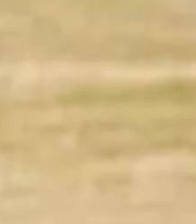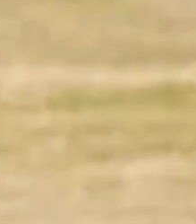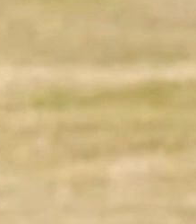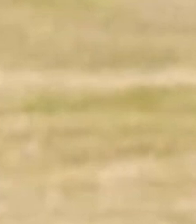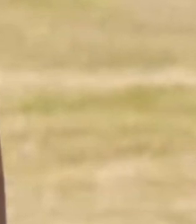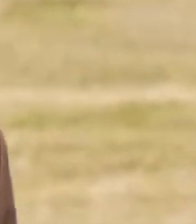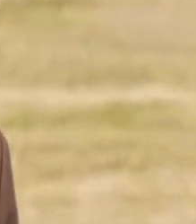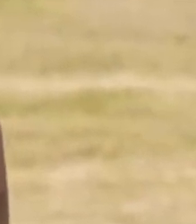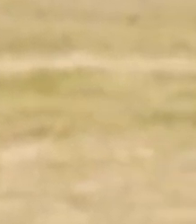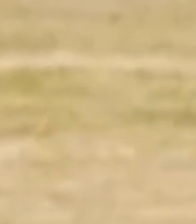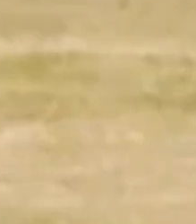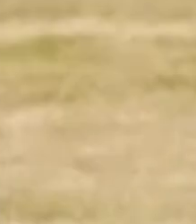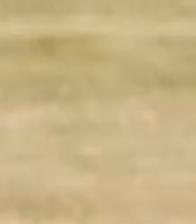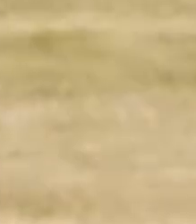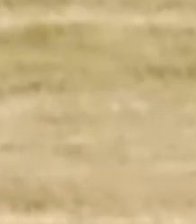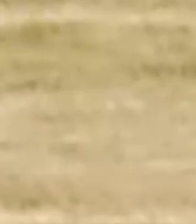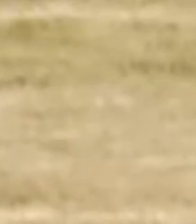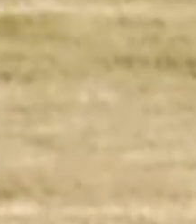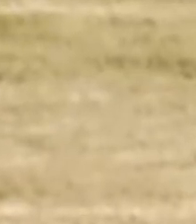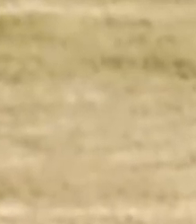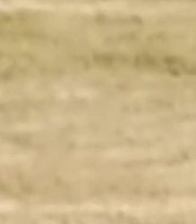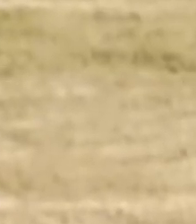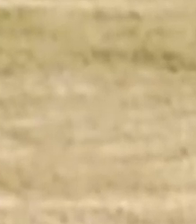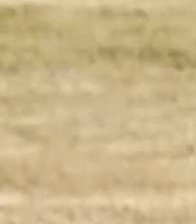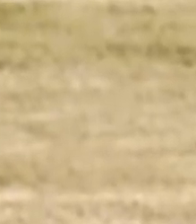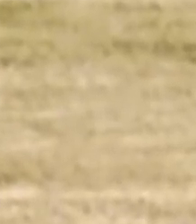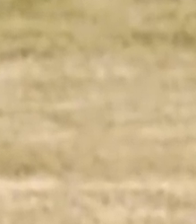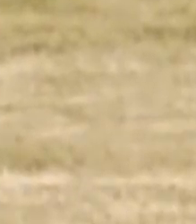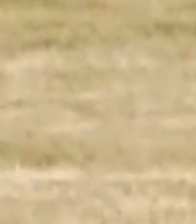situations, be strong.